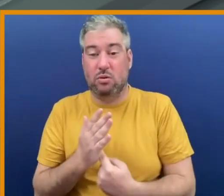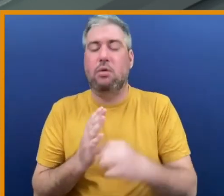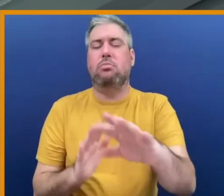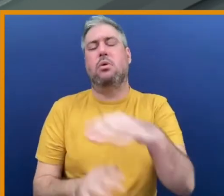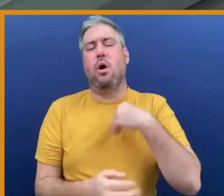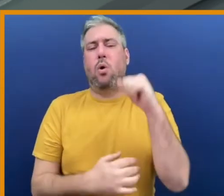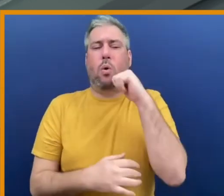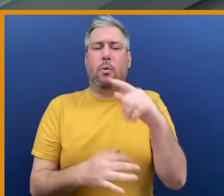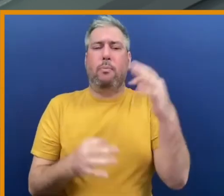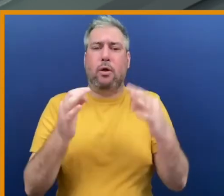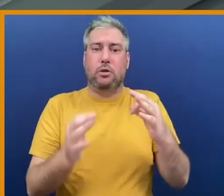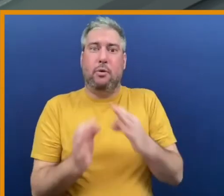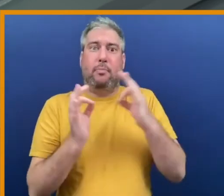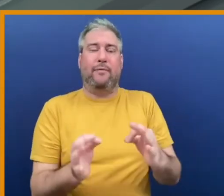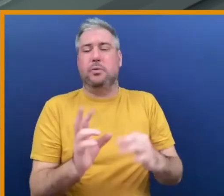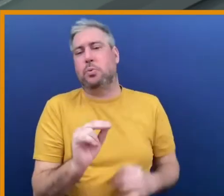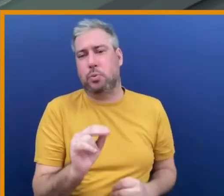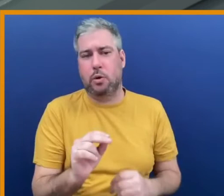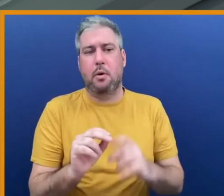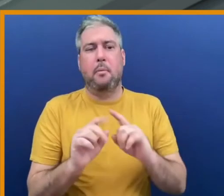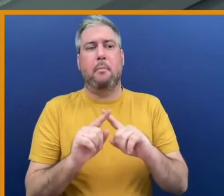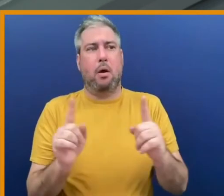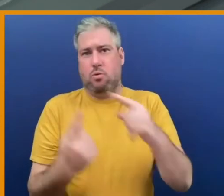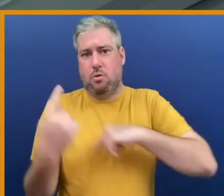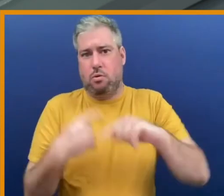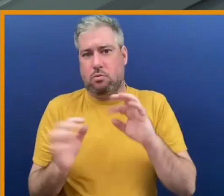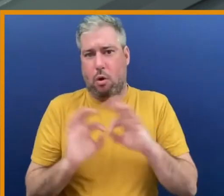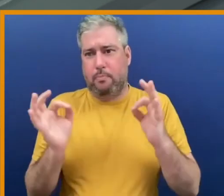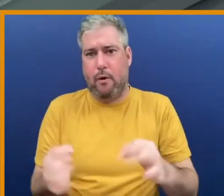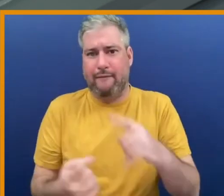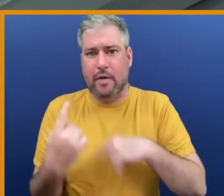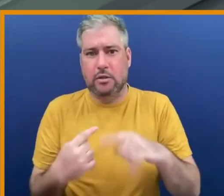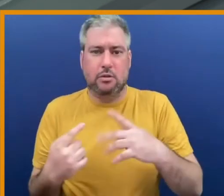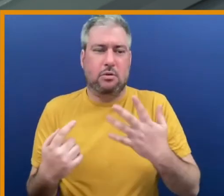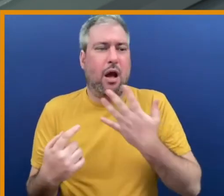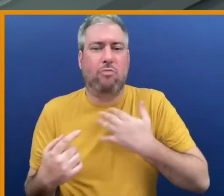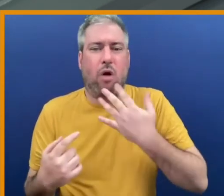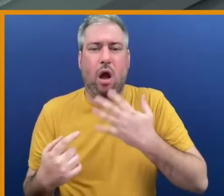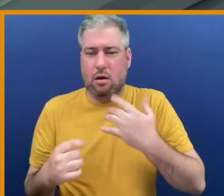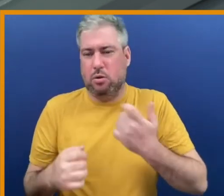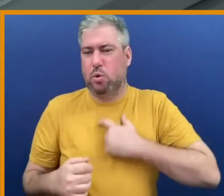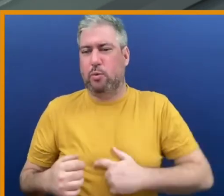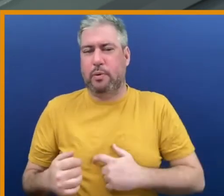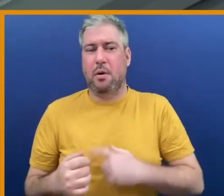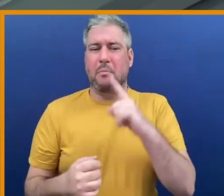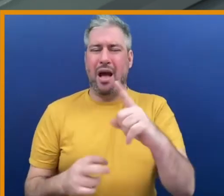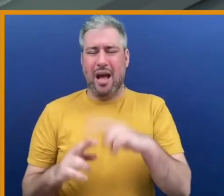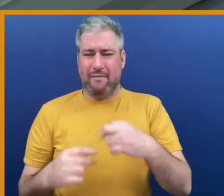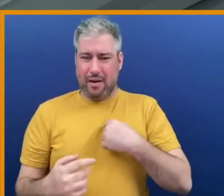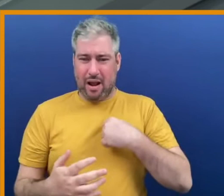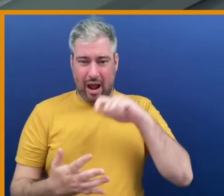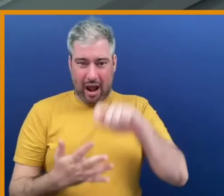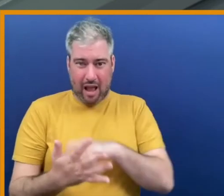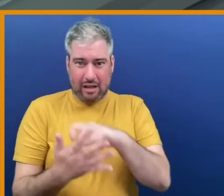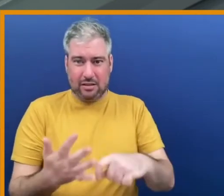in an elected position, there are certain ways that you should go around your activities. And you have to be above board and you have to